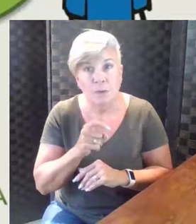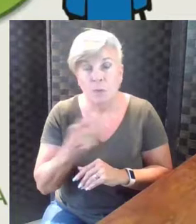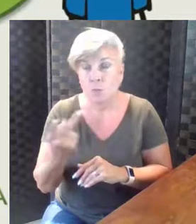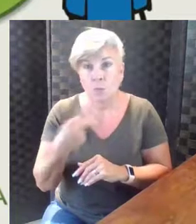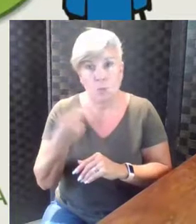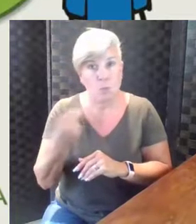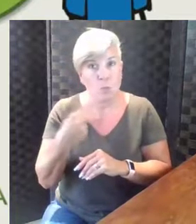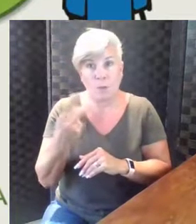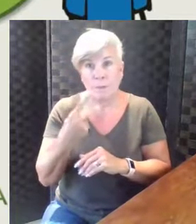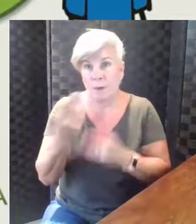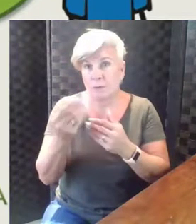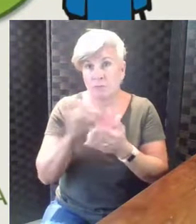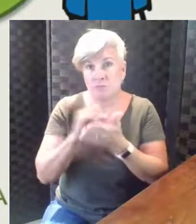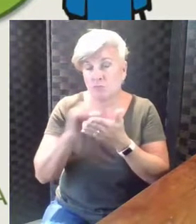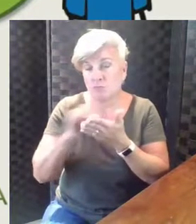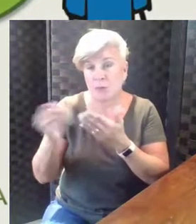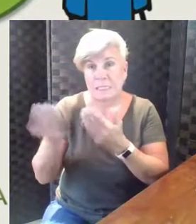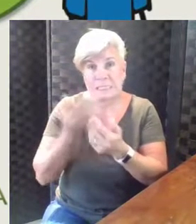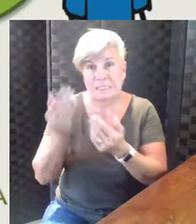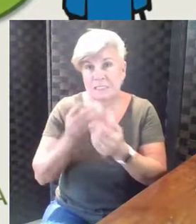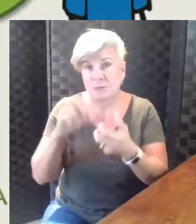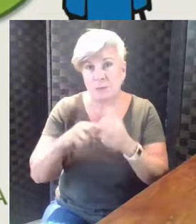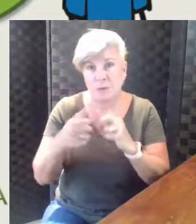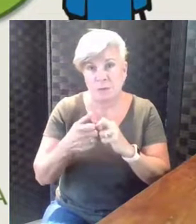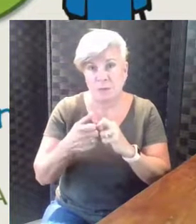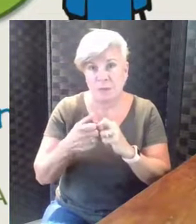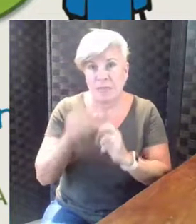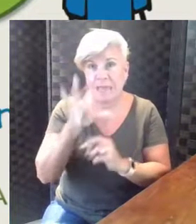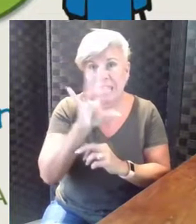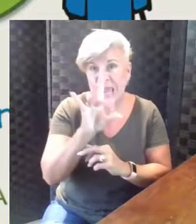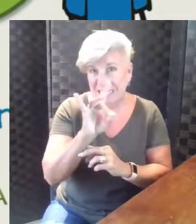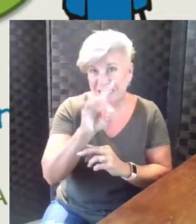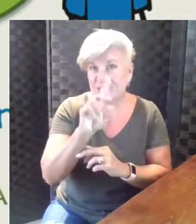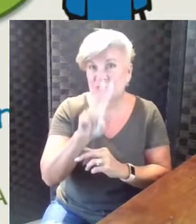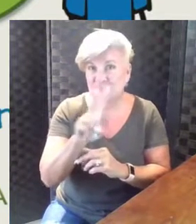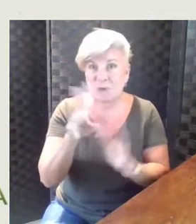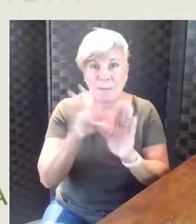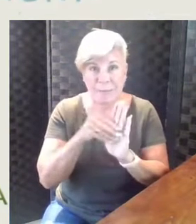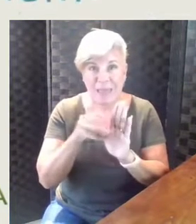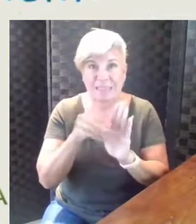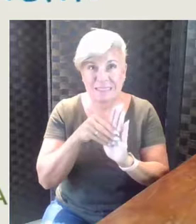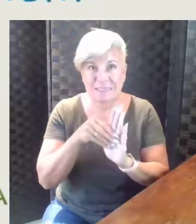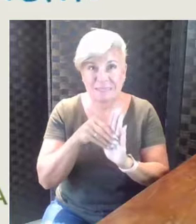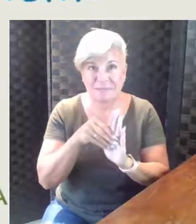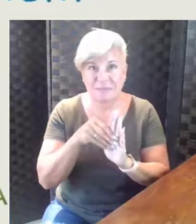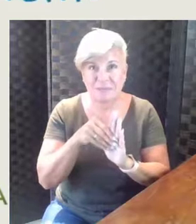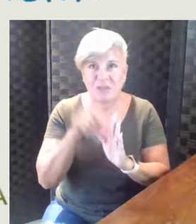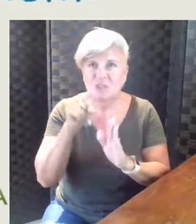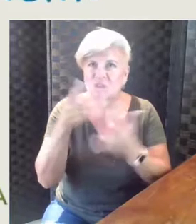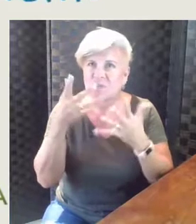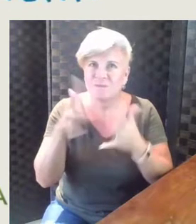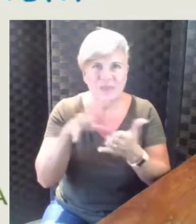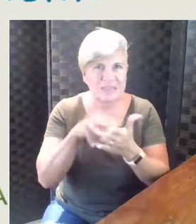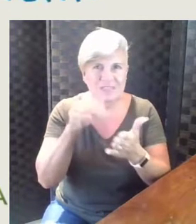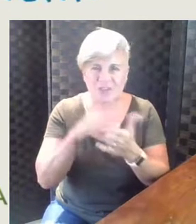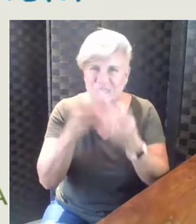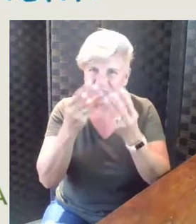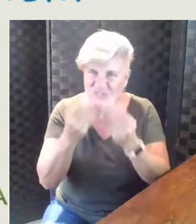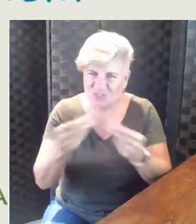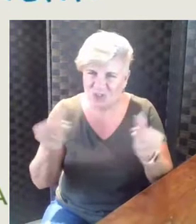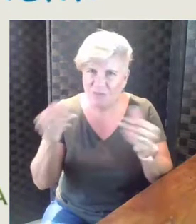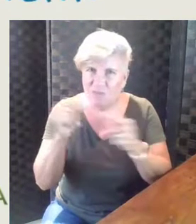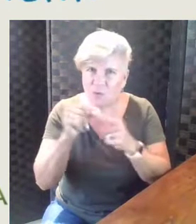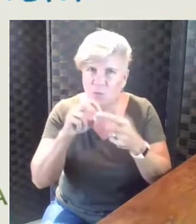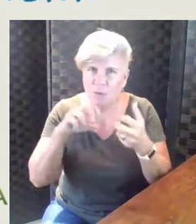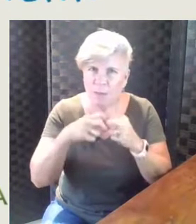We both made easier problems. There were 82 magnets. In this lesson, you have learned how